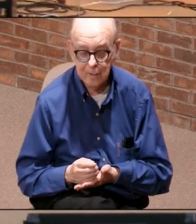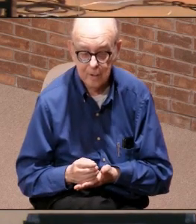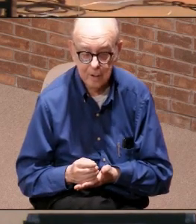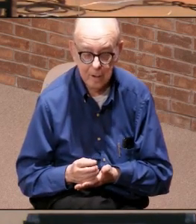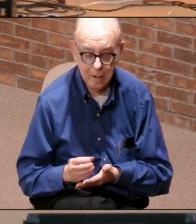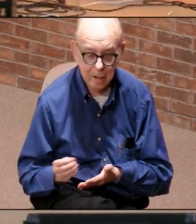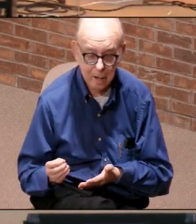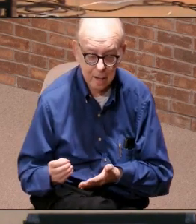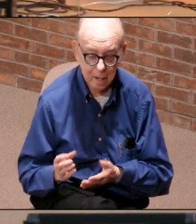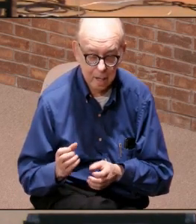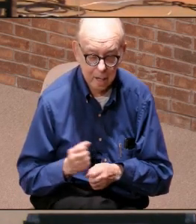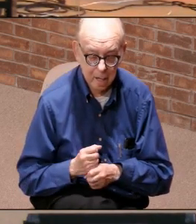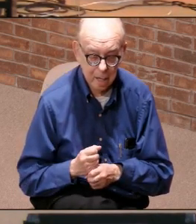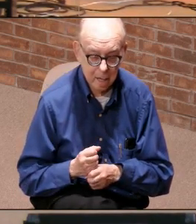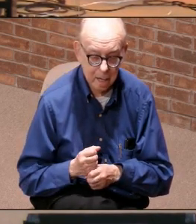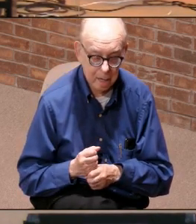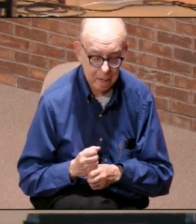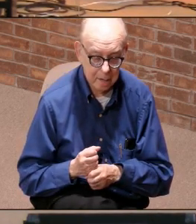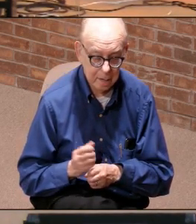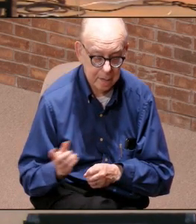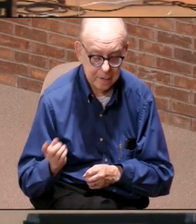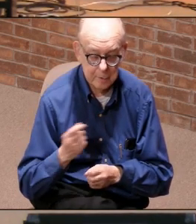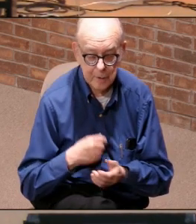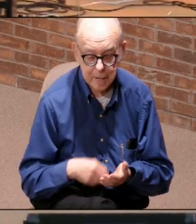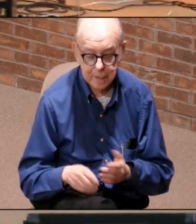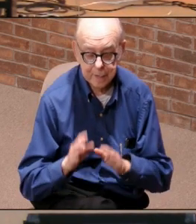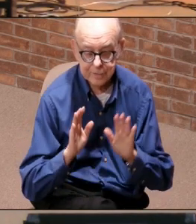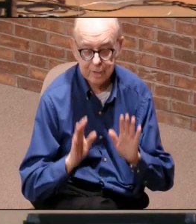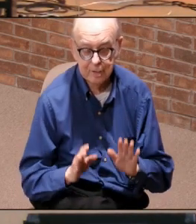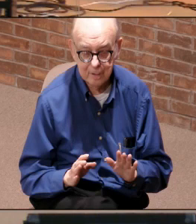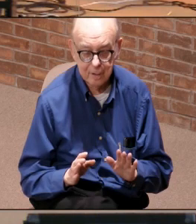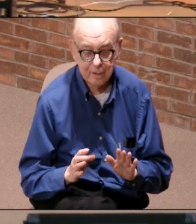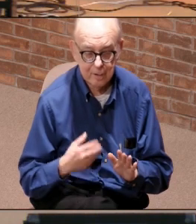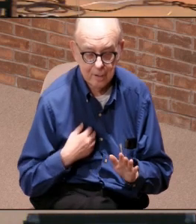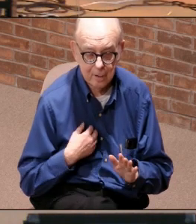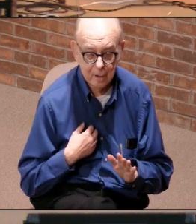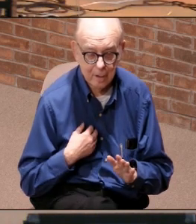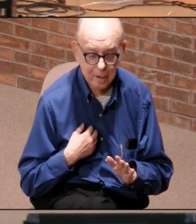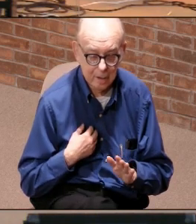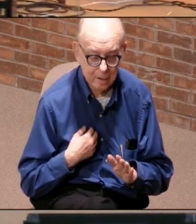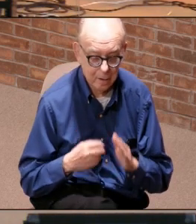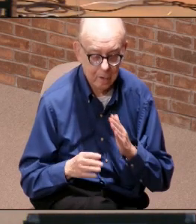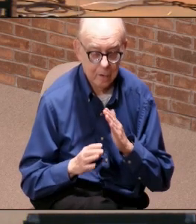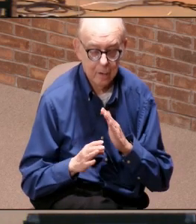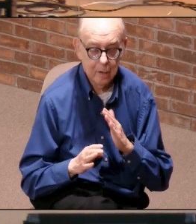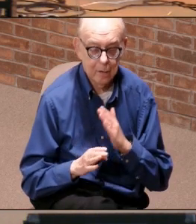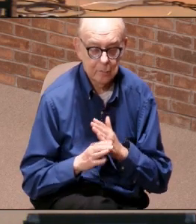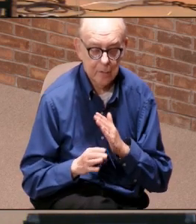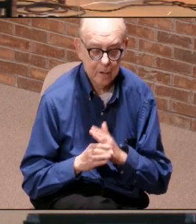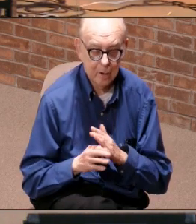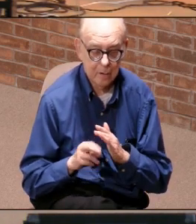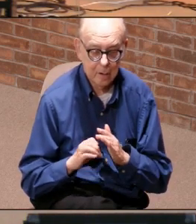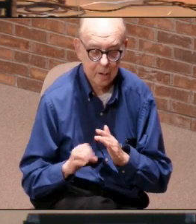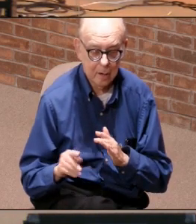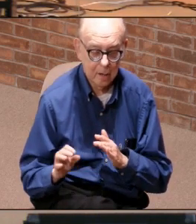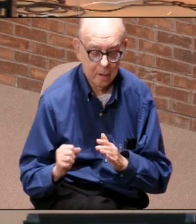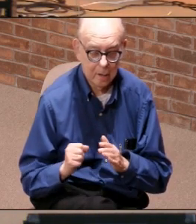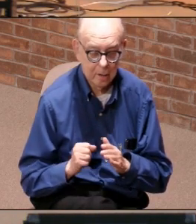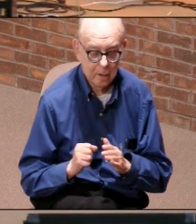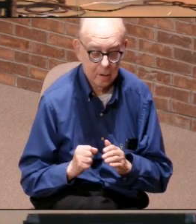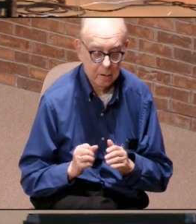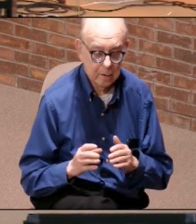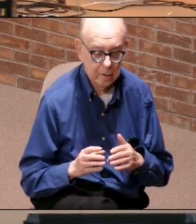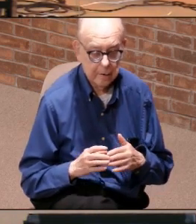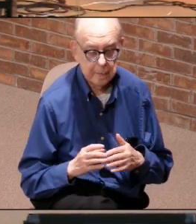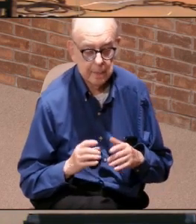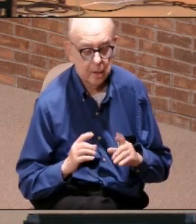And so I'm going to get them back out there next Sunday, and I'm going to have them block off Roosevelt and direct all the cars to